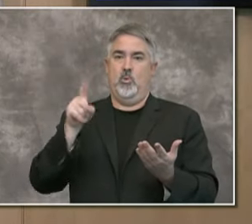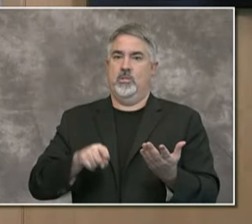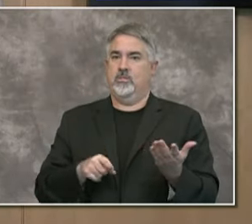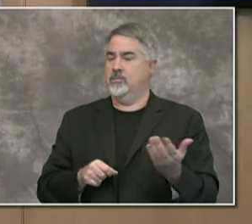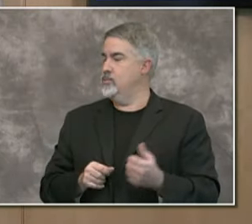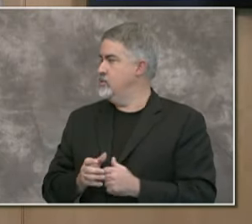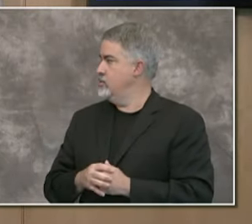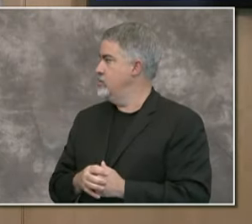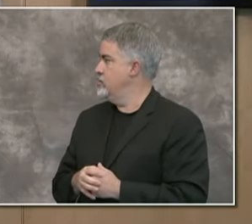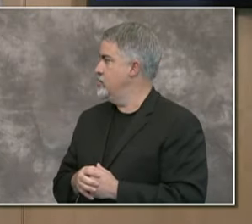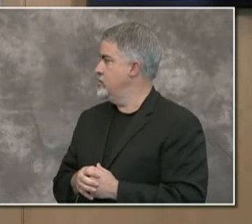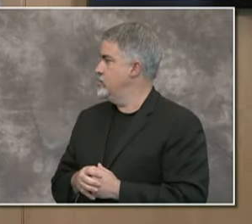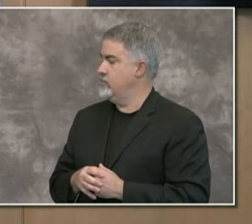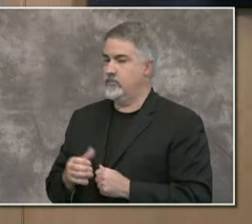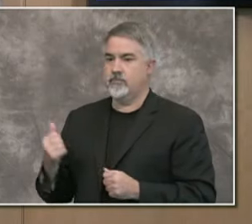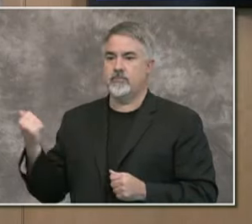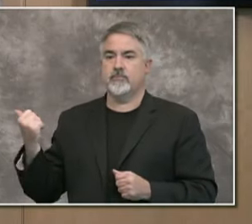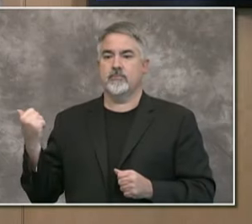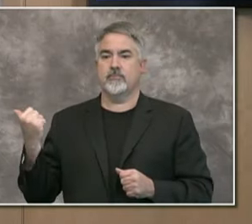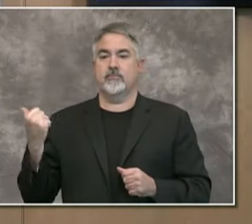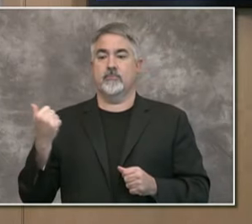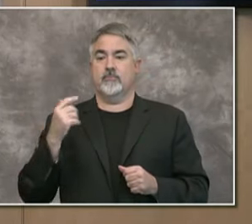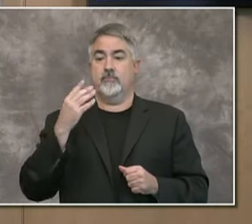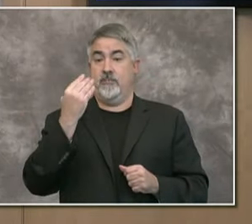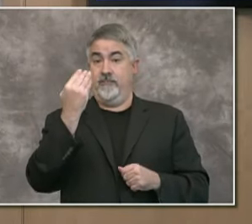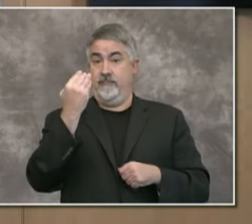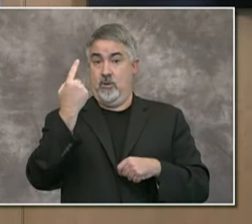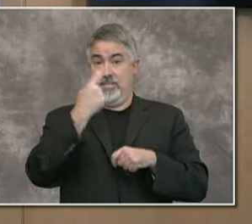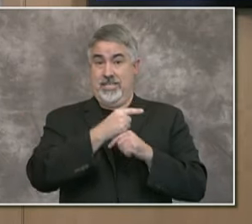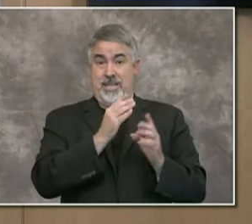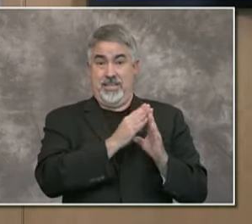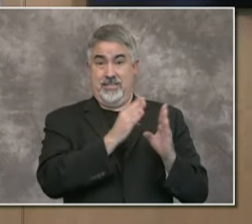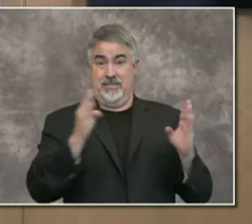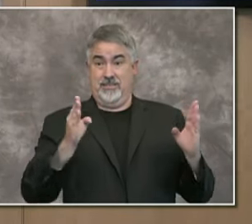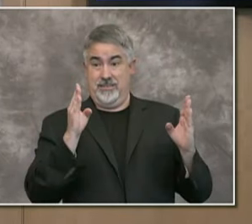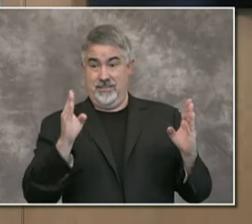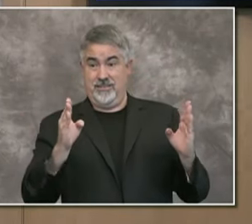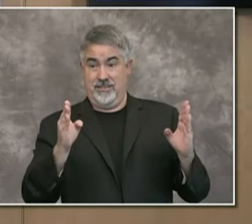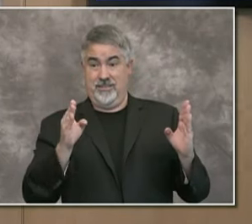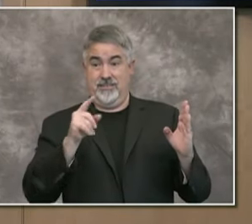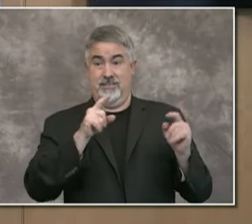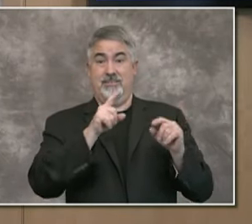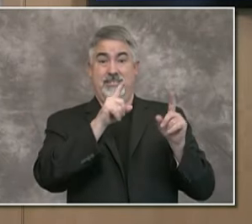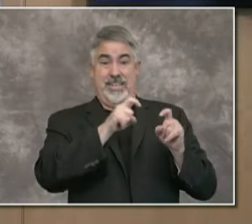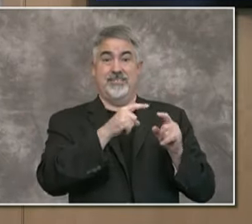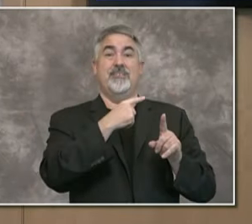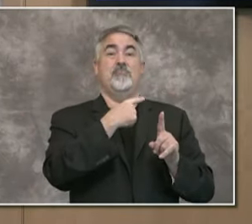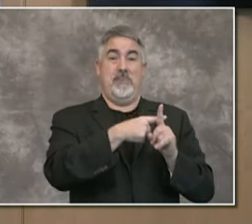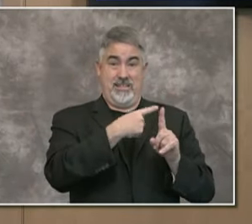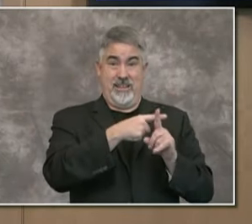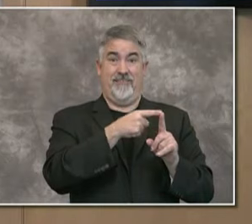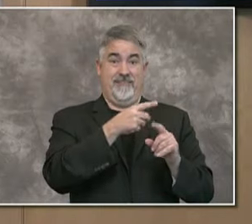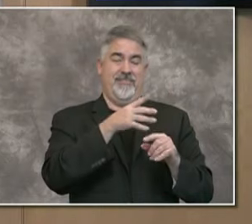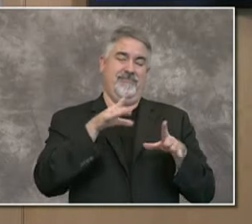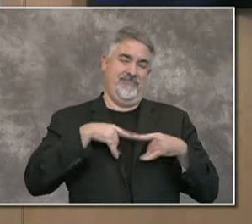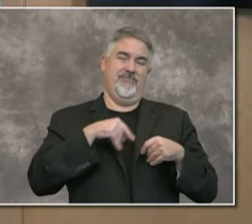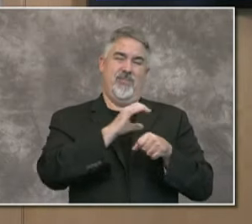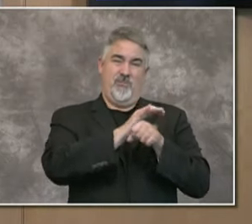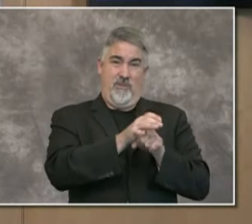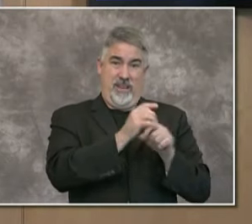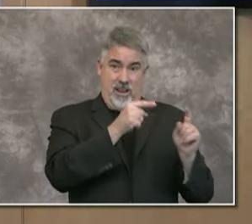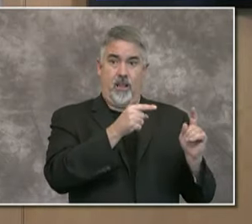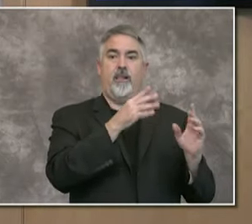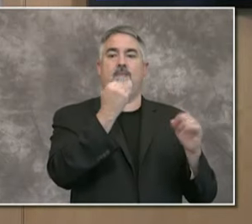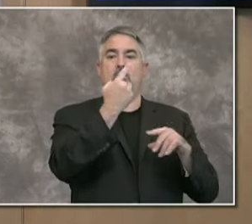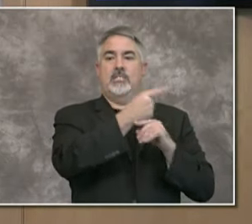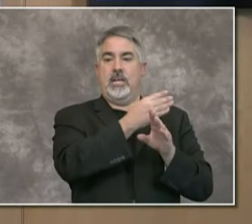It's just a 14-day period from when there was a positive test result. So this is right in line with what Johns Hopkins and others are